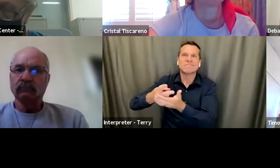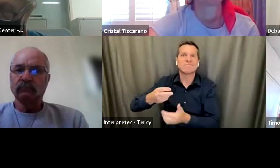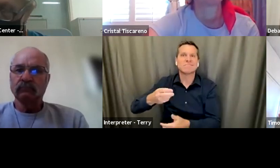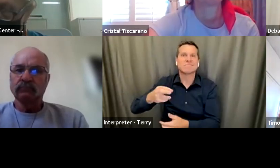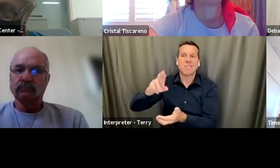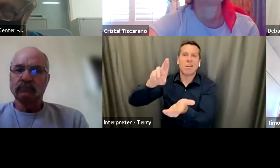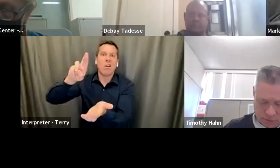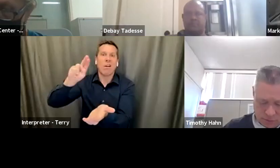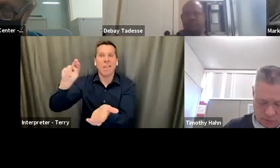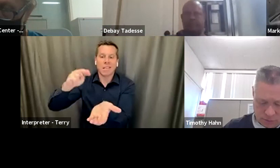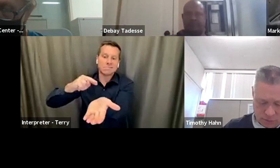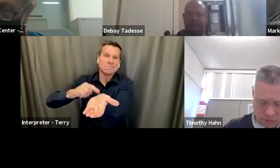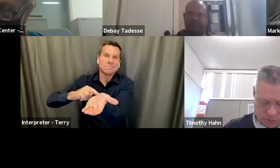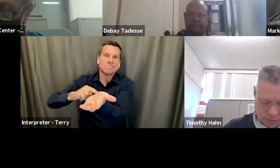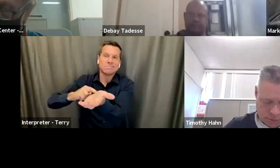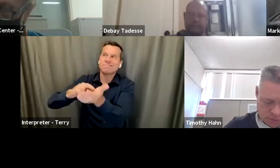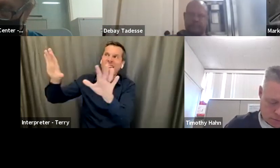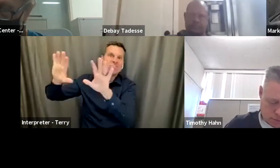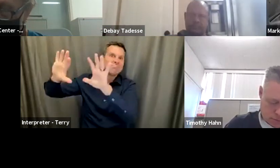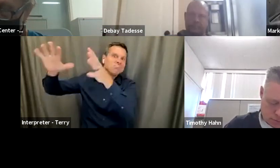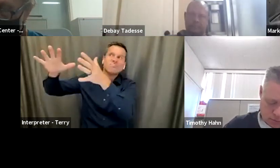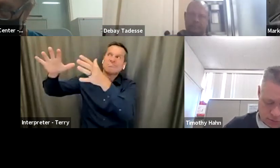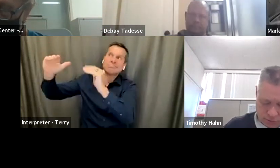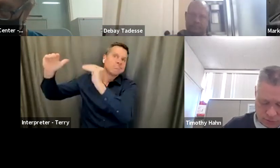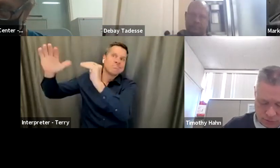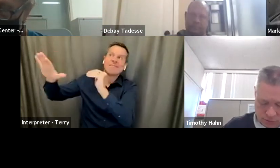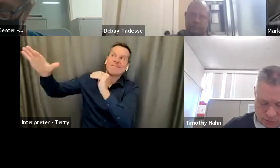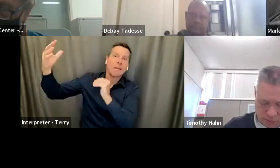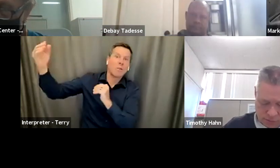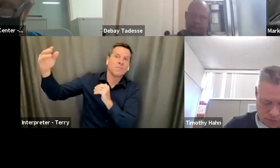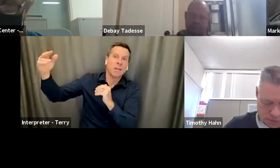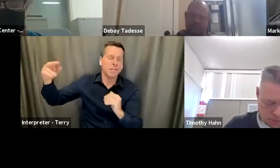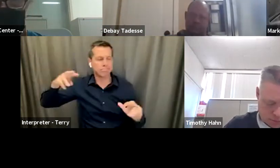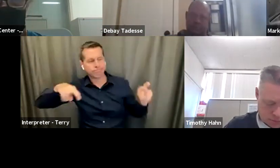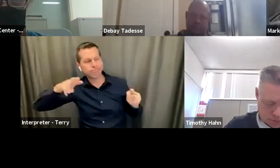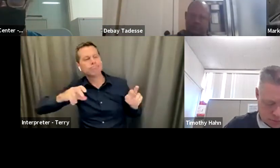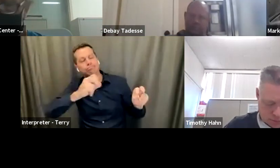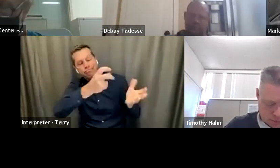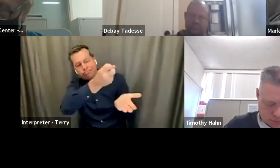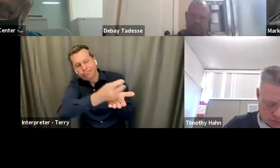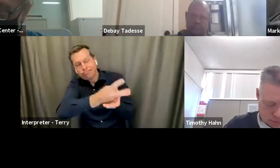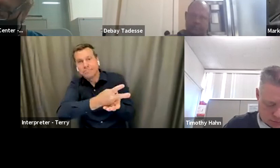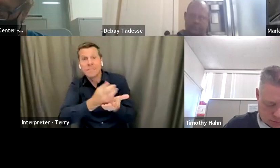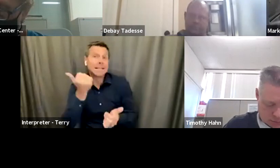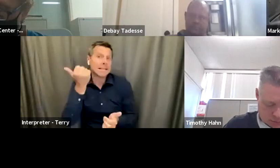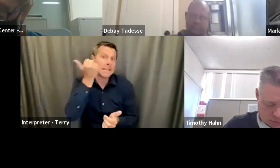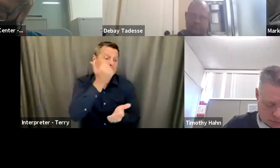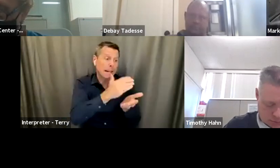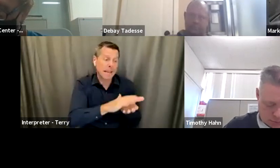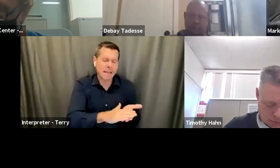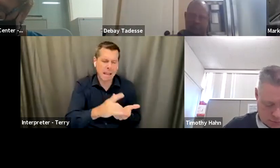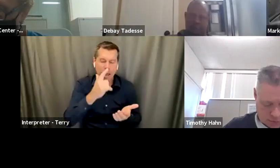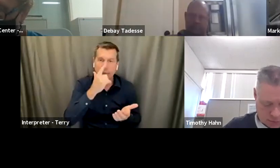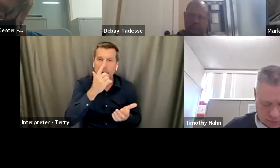standards for nursing programs, right? And so our dental hygiene has one. I believe our respiratory